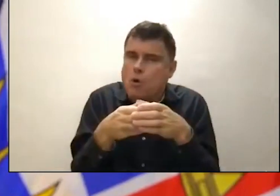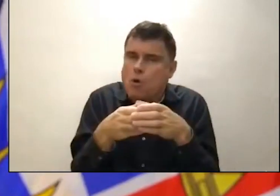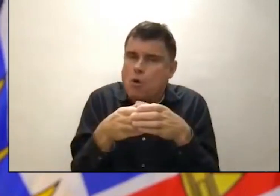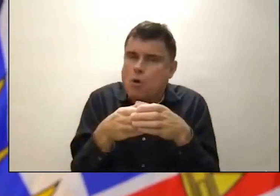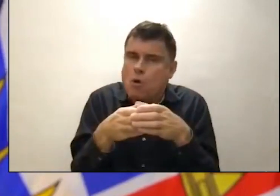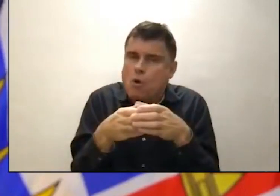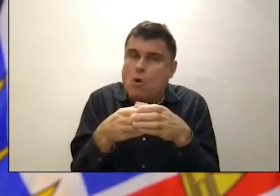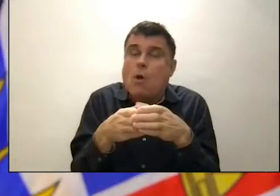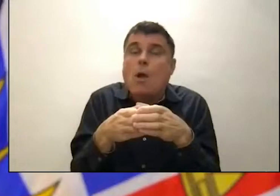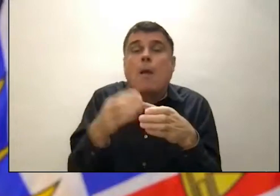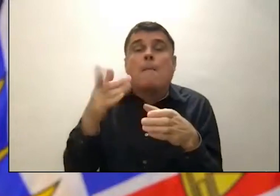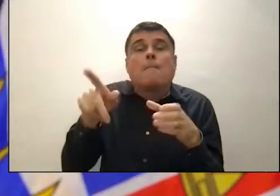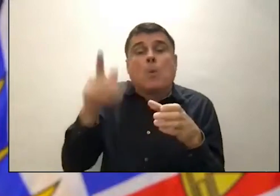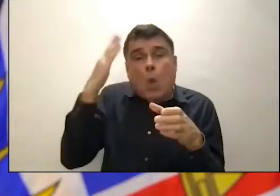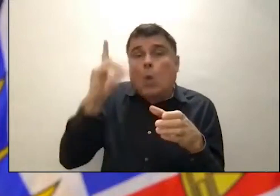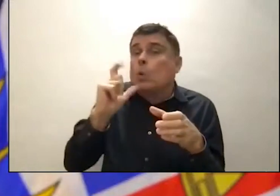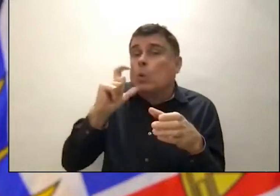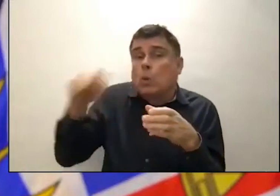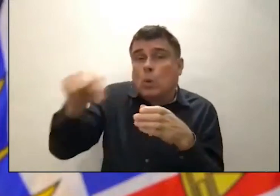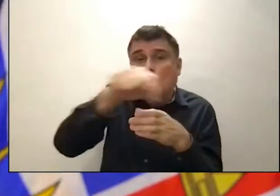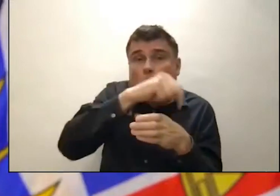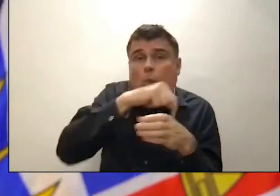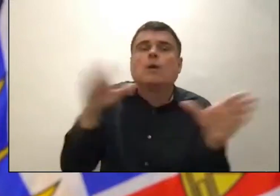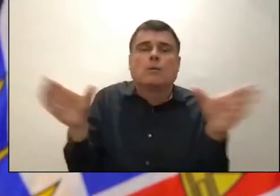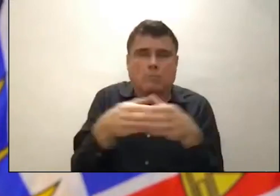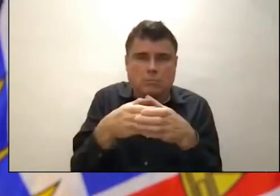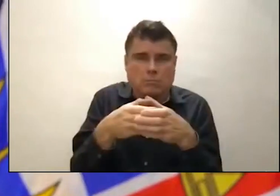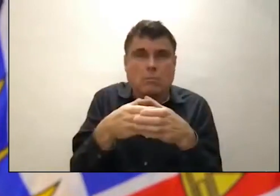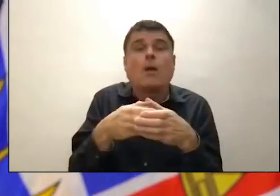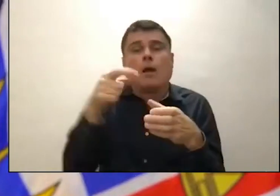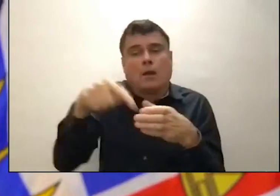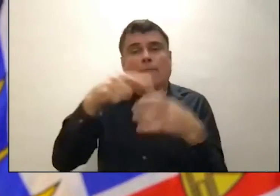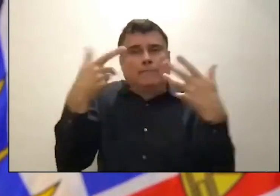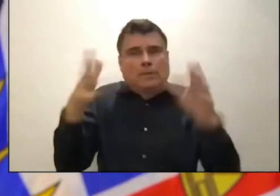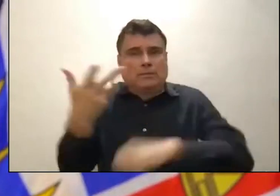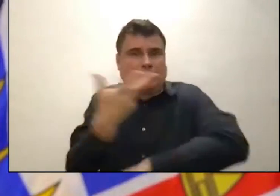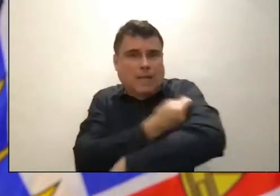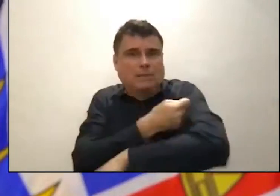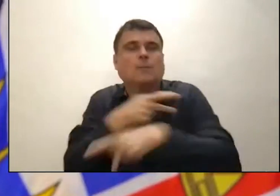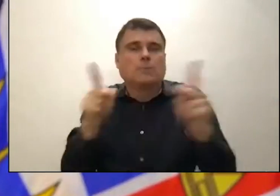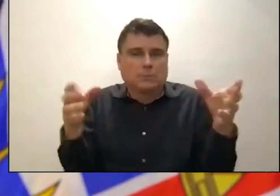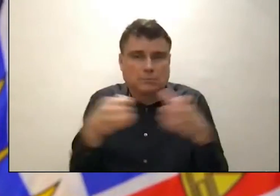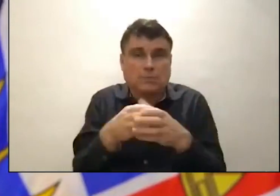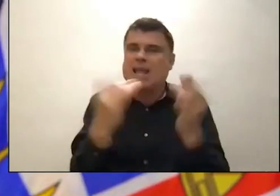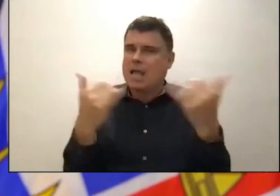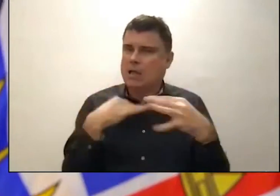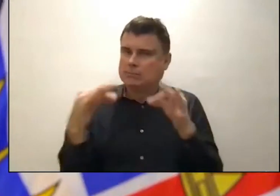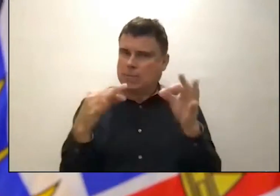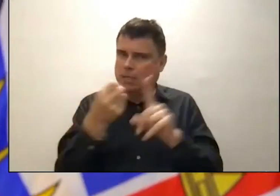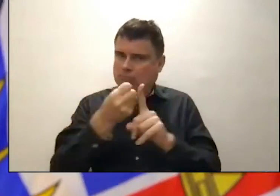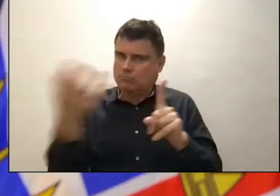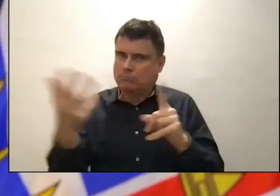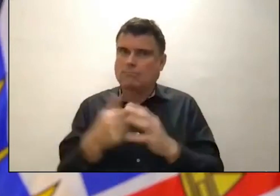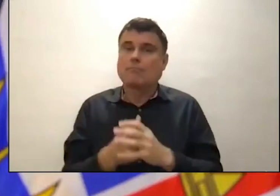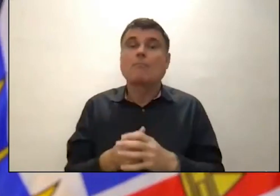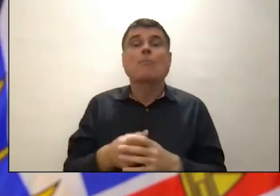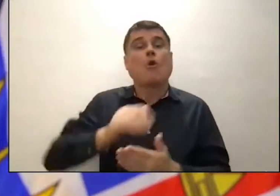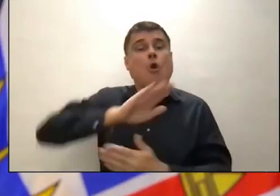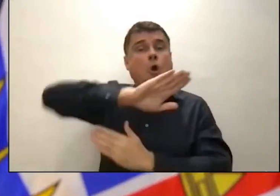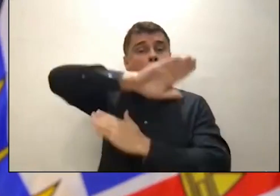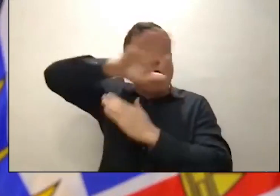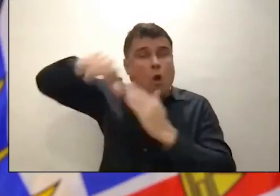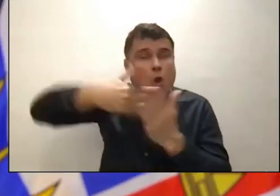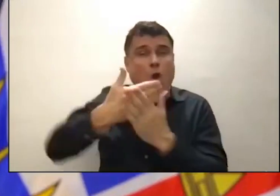Firstly, the events and gatherings order will be amended so to include all indoor personal gatherings, including at